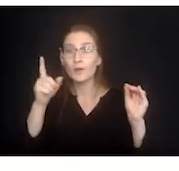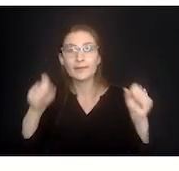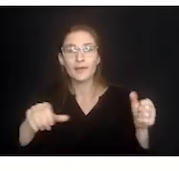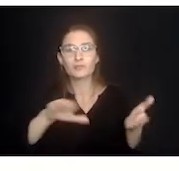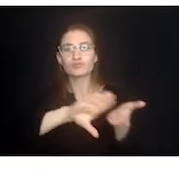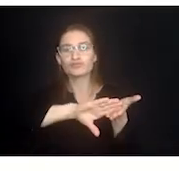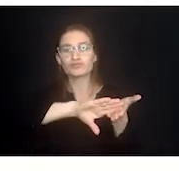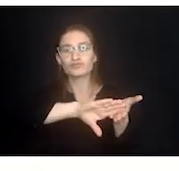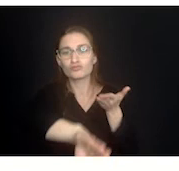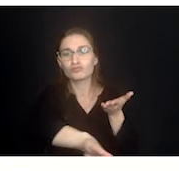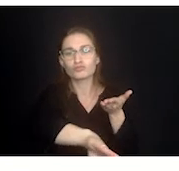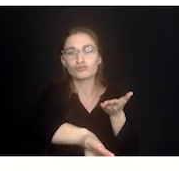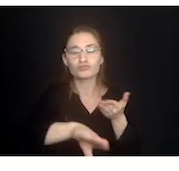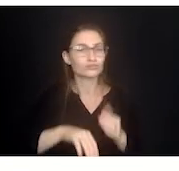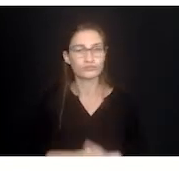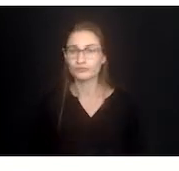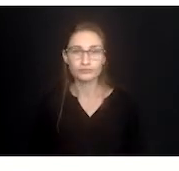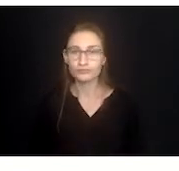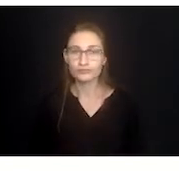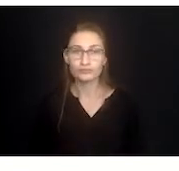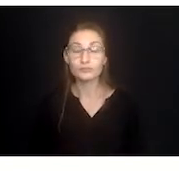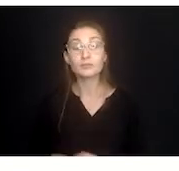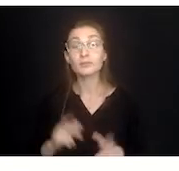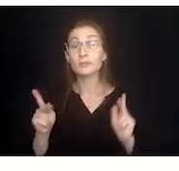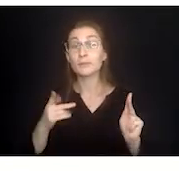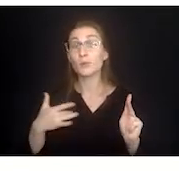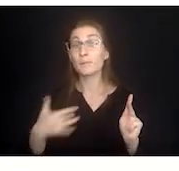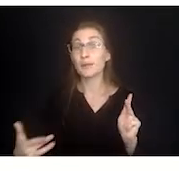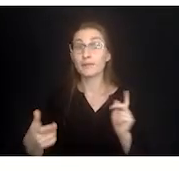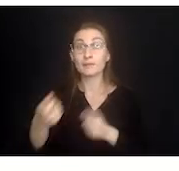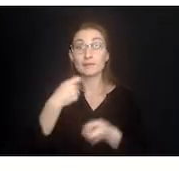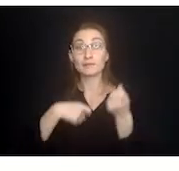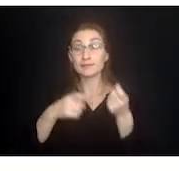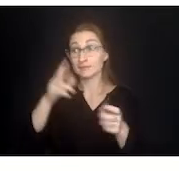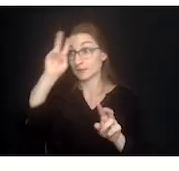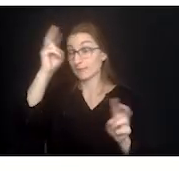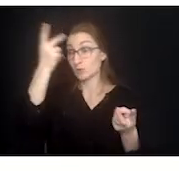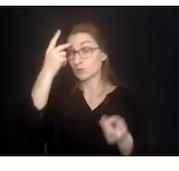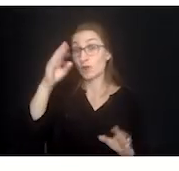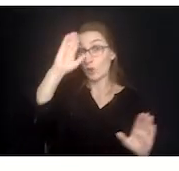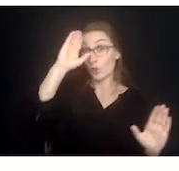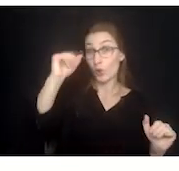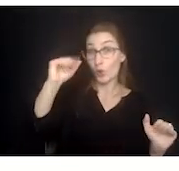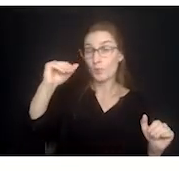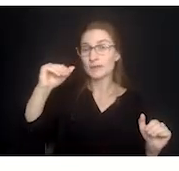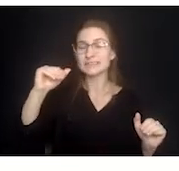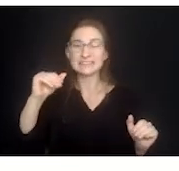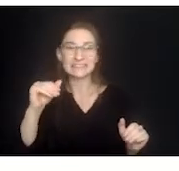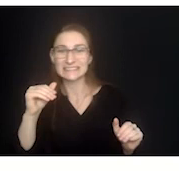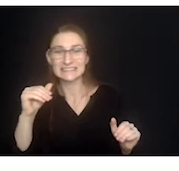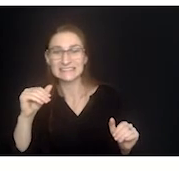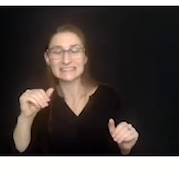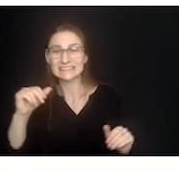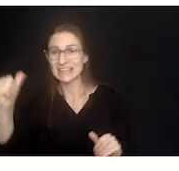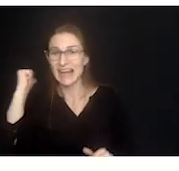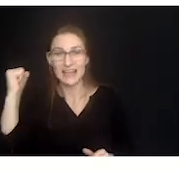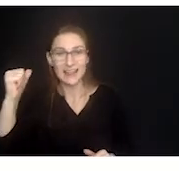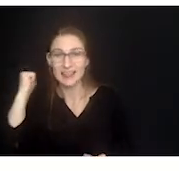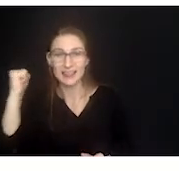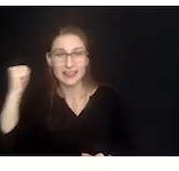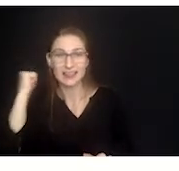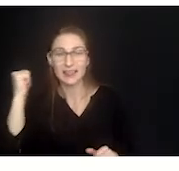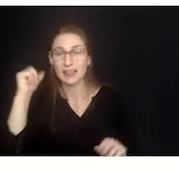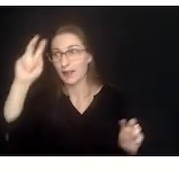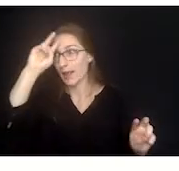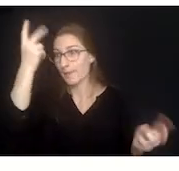important is please don't allow anyone to rob you of your hope. People often confuse hope with denial. If you believe your son and daughter can